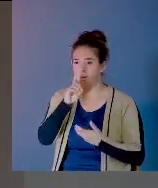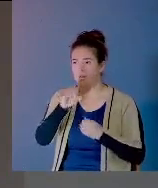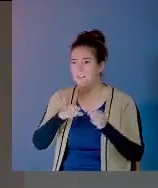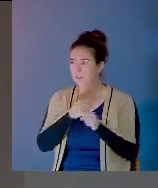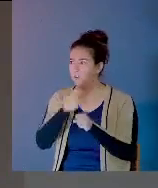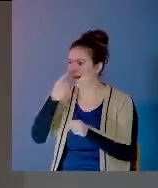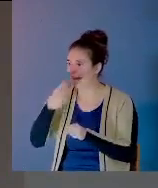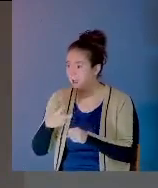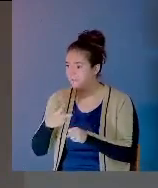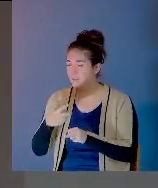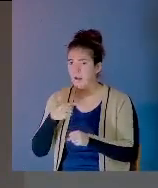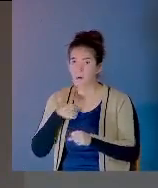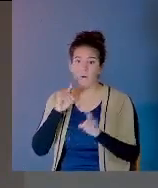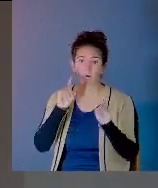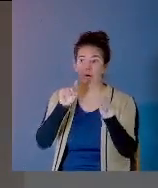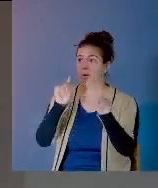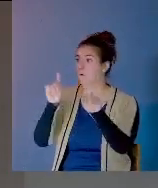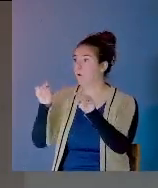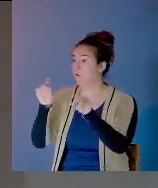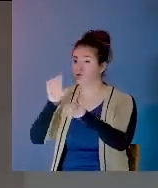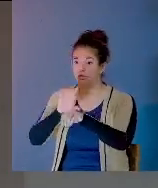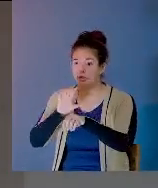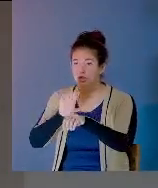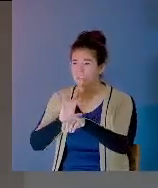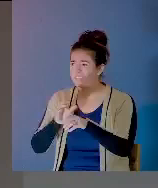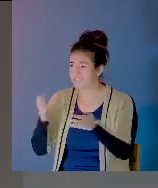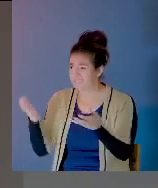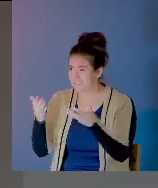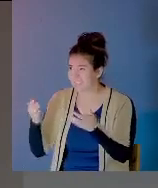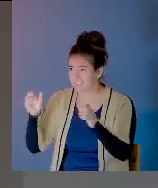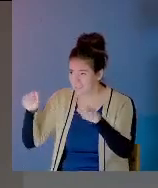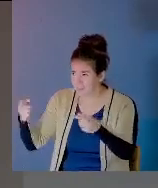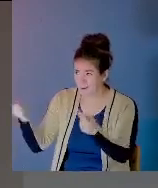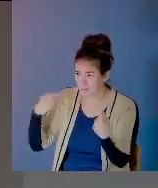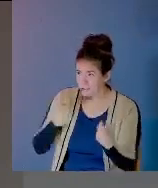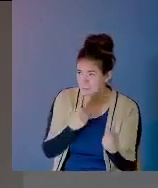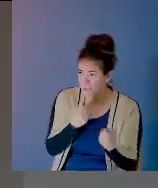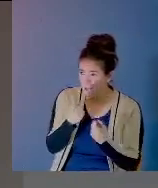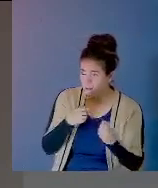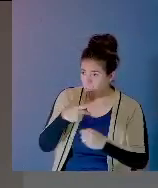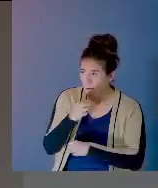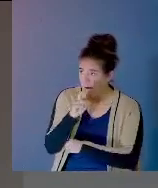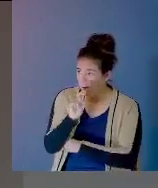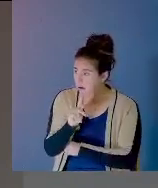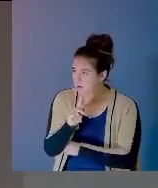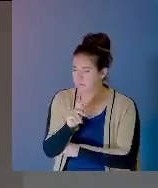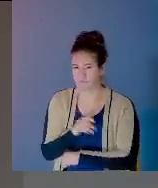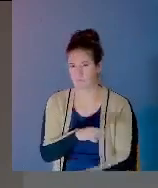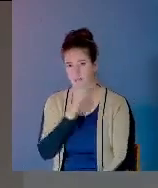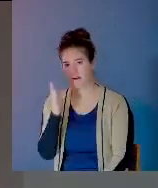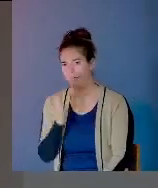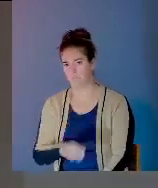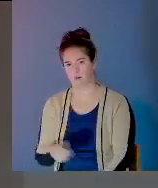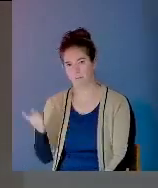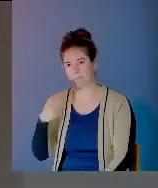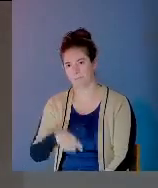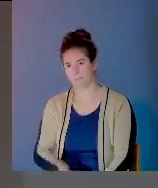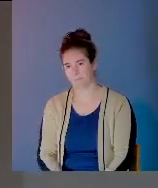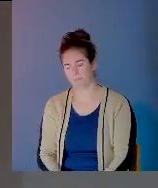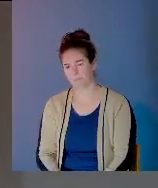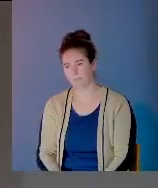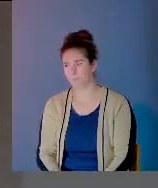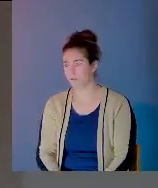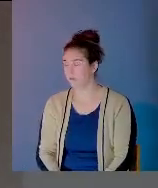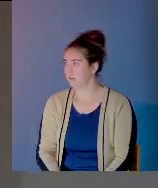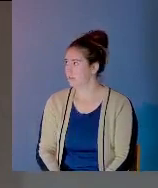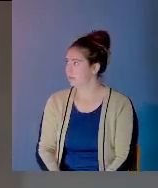come out to the skate park. And they never did. And I got thrown into this book